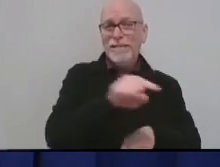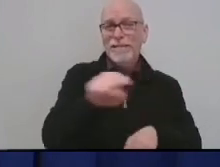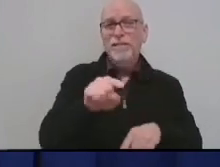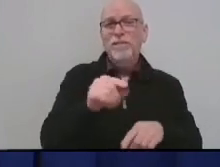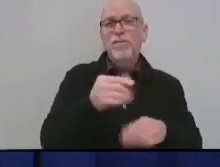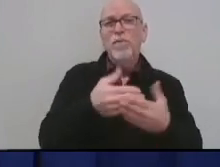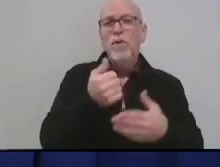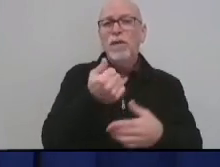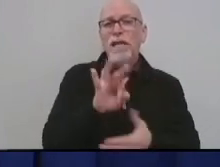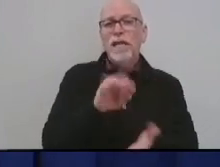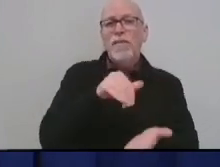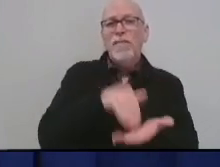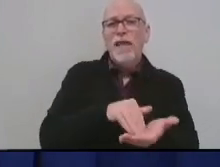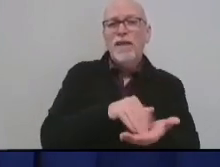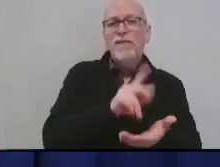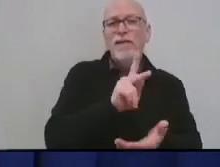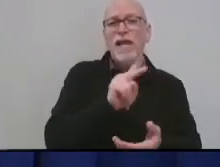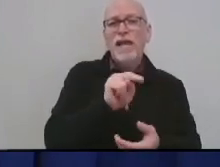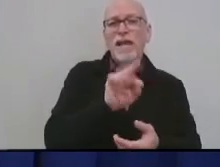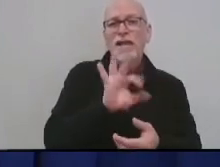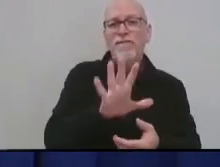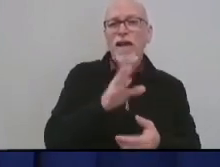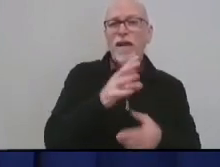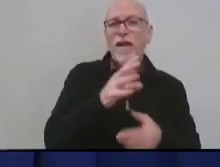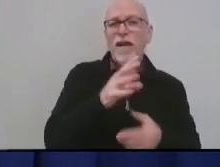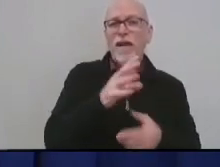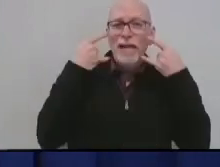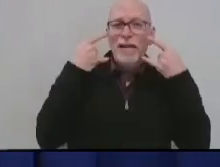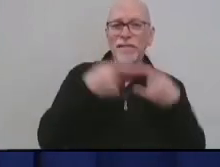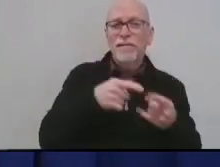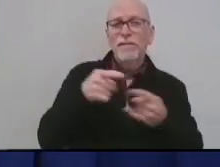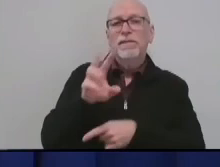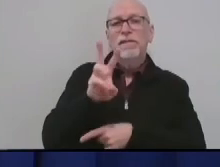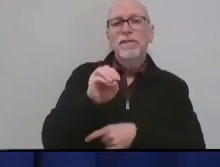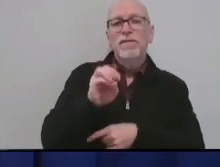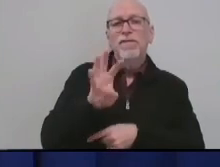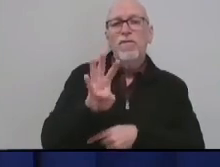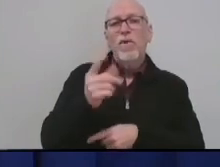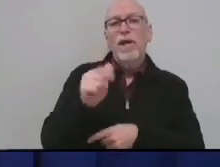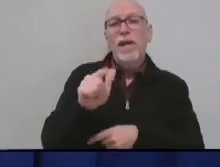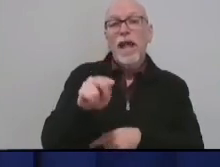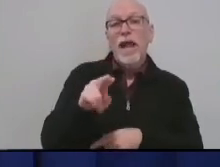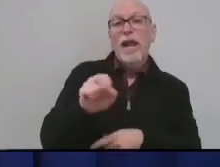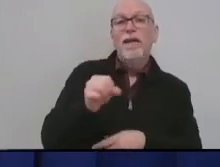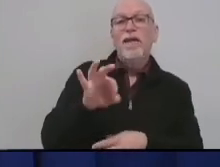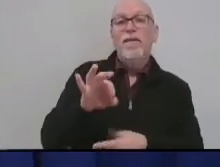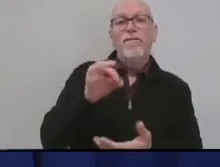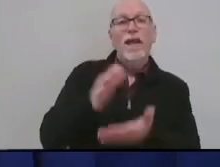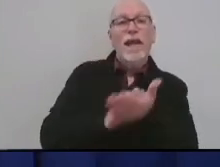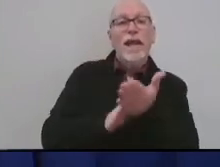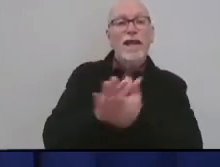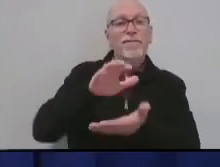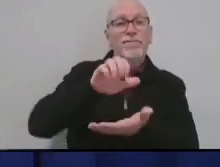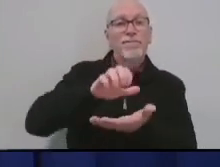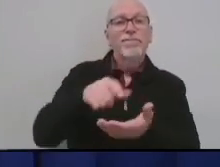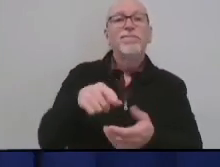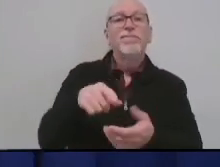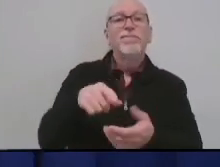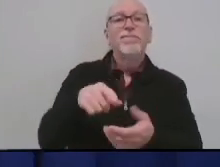19,000 KN95 masks, 604 gallons of hand sanitizer, and 23,000 packets of small